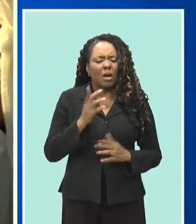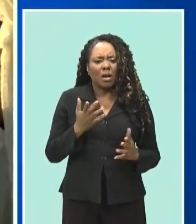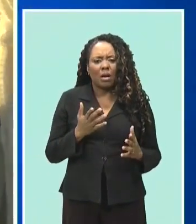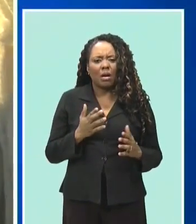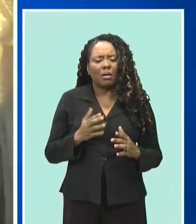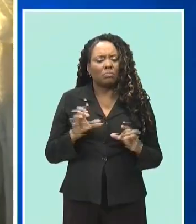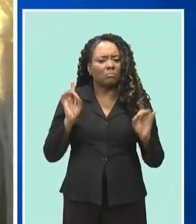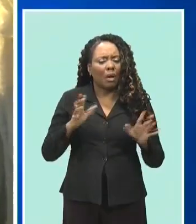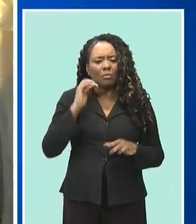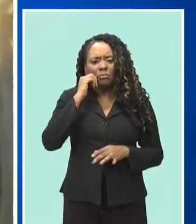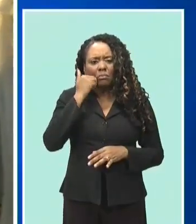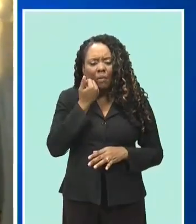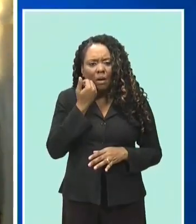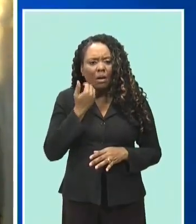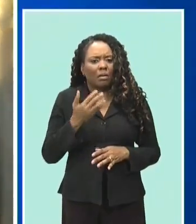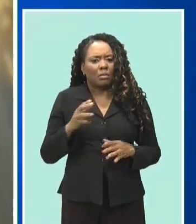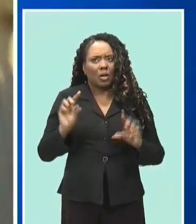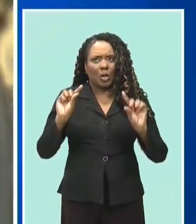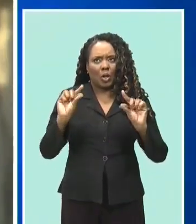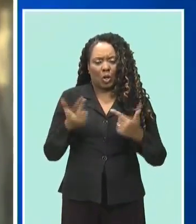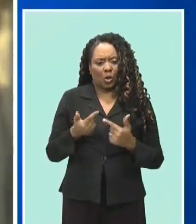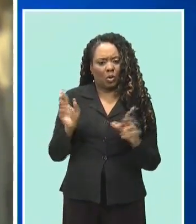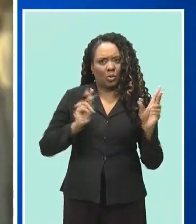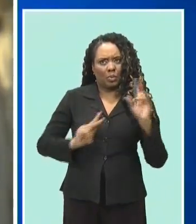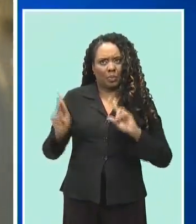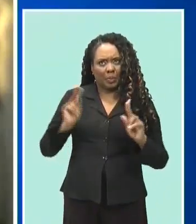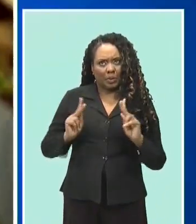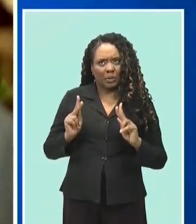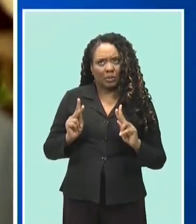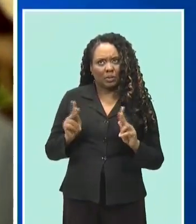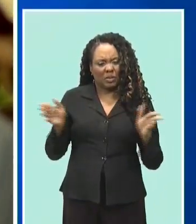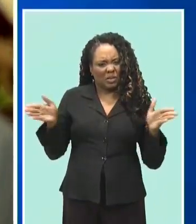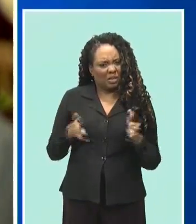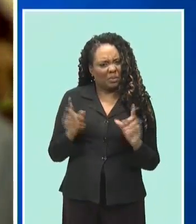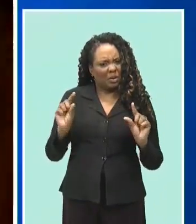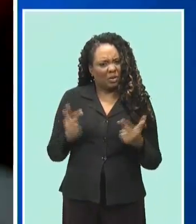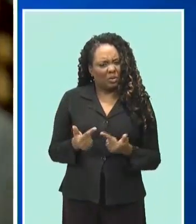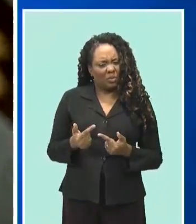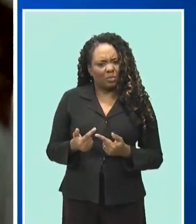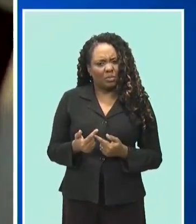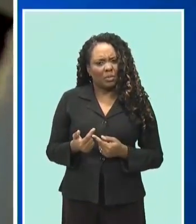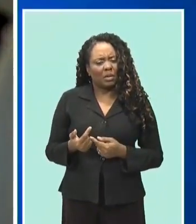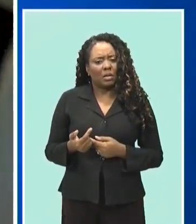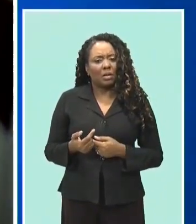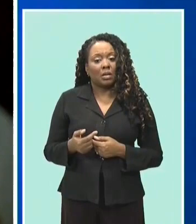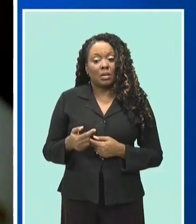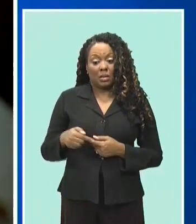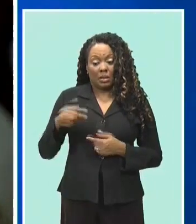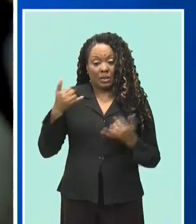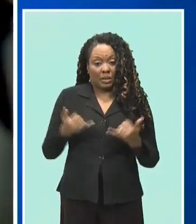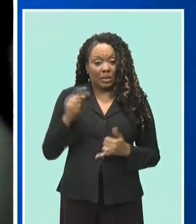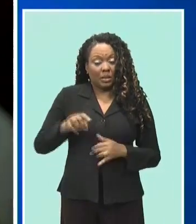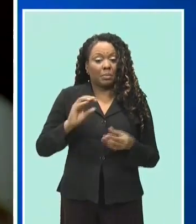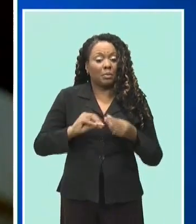small body of people to celebrate what should be the #1 appointment in our